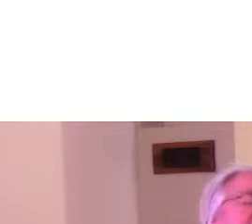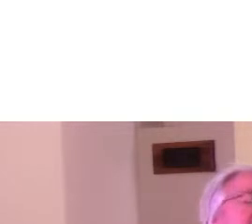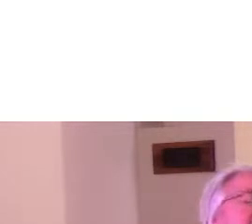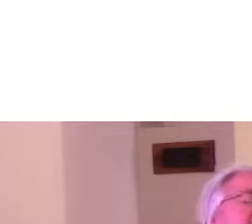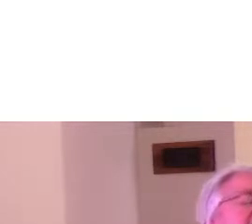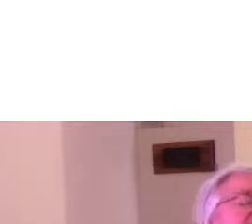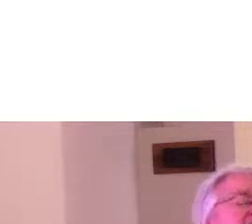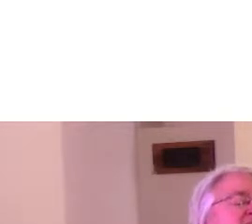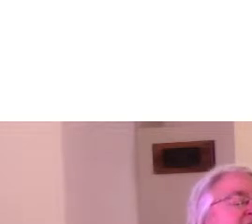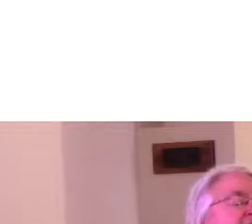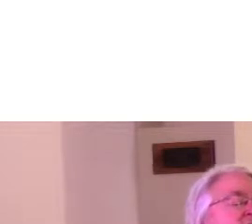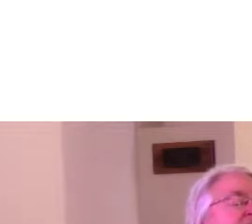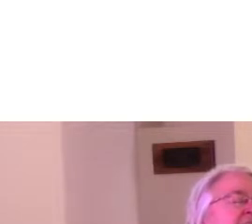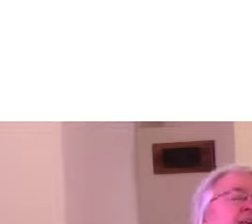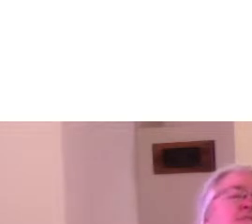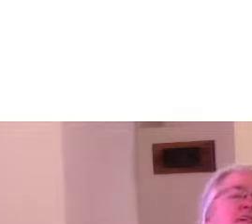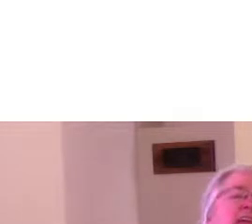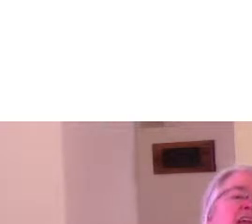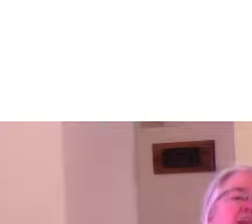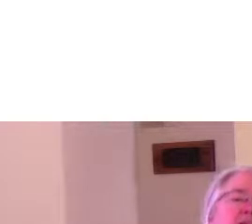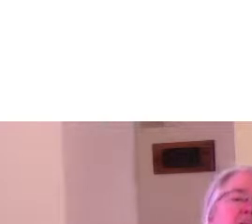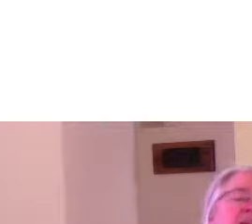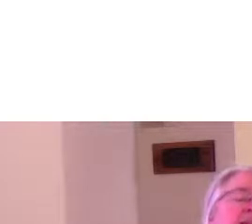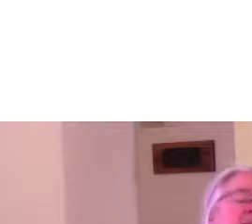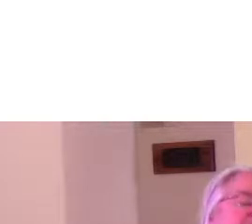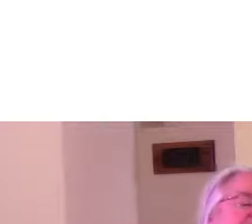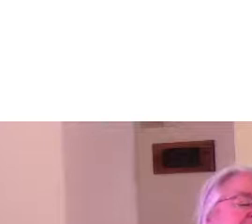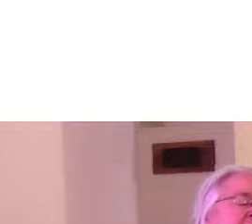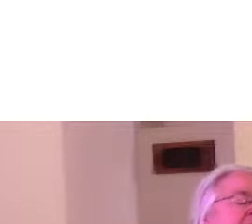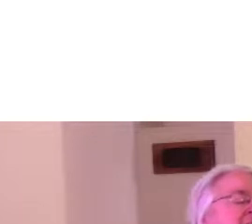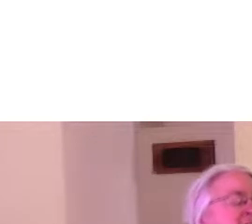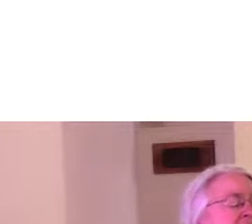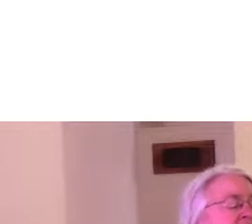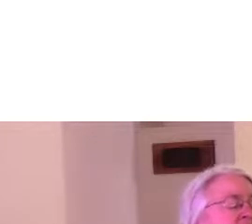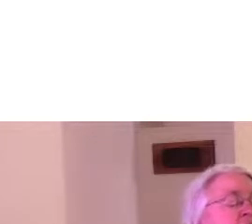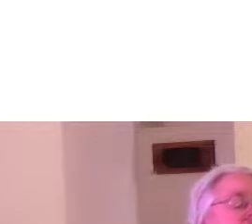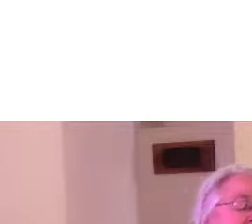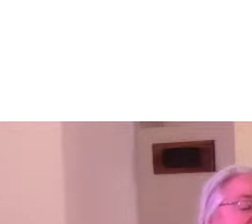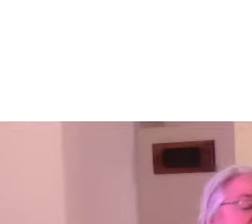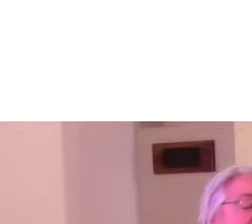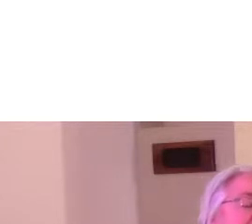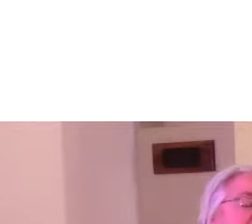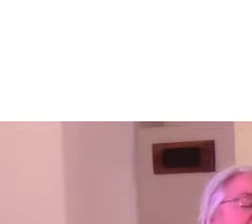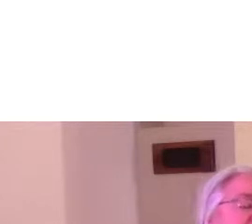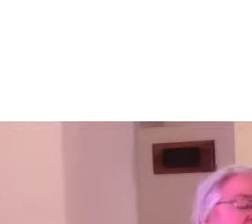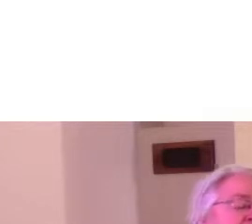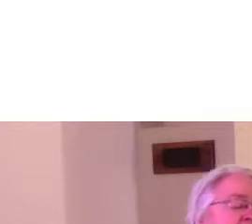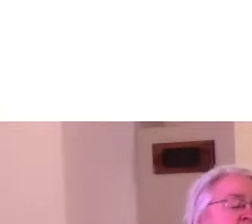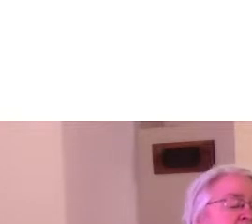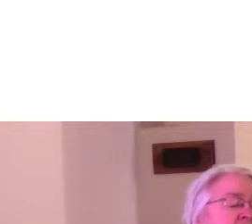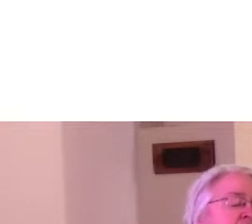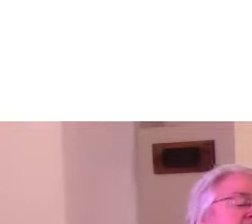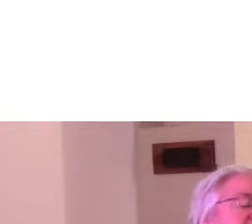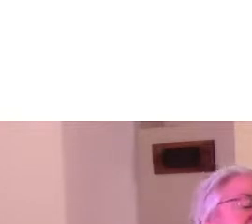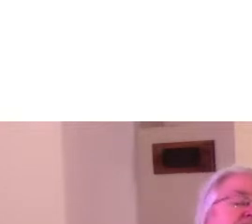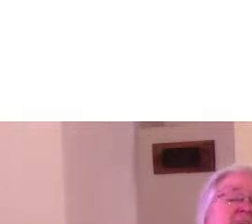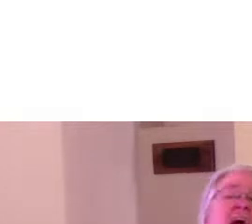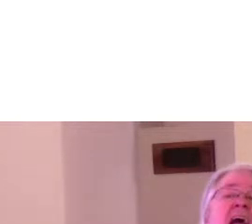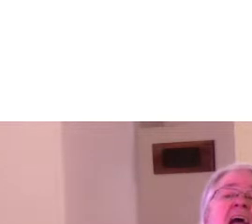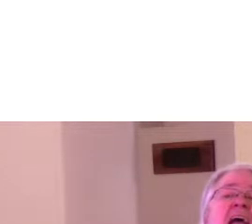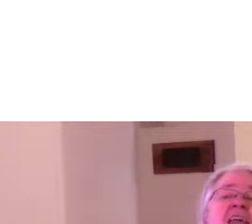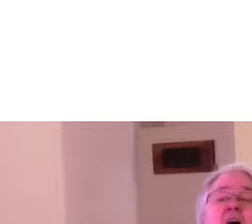that land. There'll be freedom in that land. There'll be freedom in